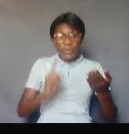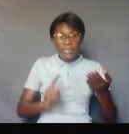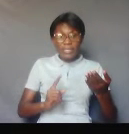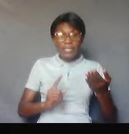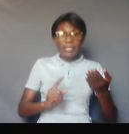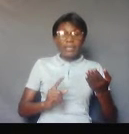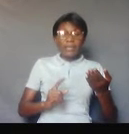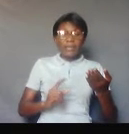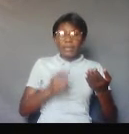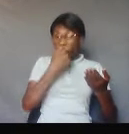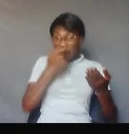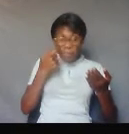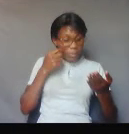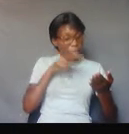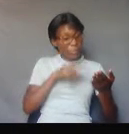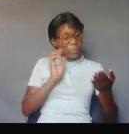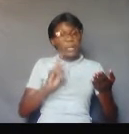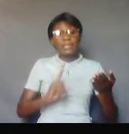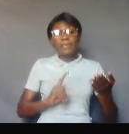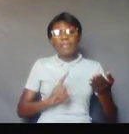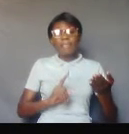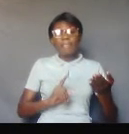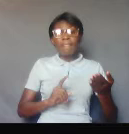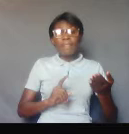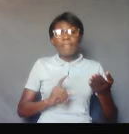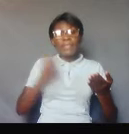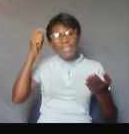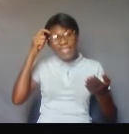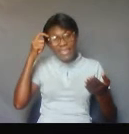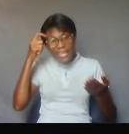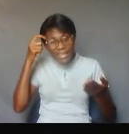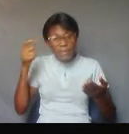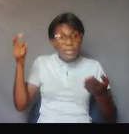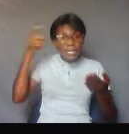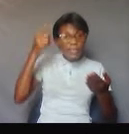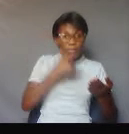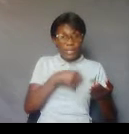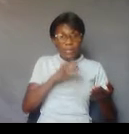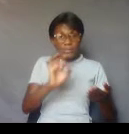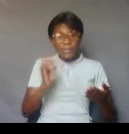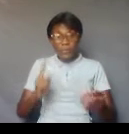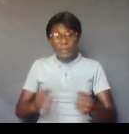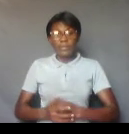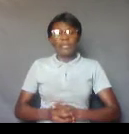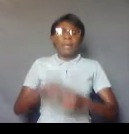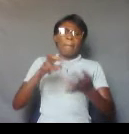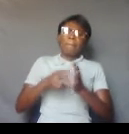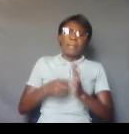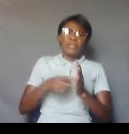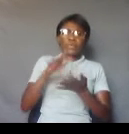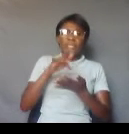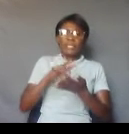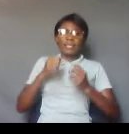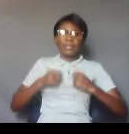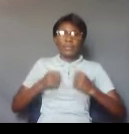your life. So the Ujamaa Center taps onto this and says, yes, it is definitely so that